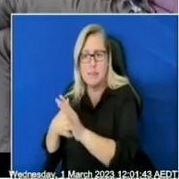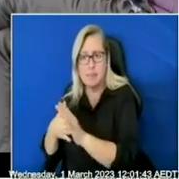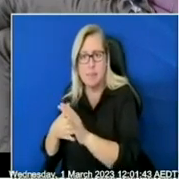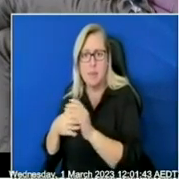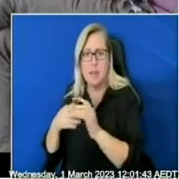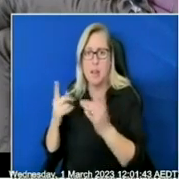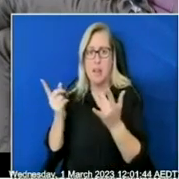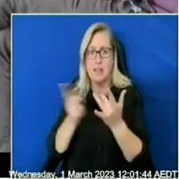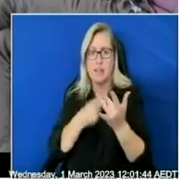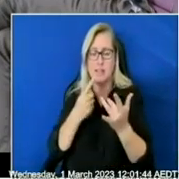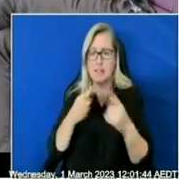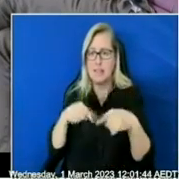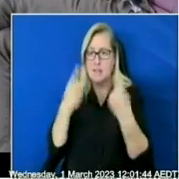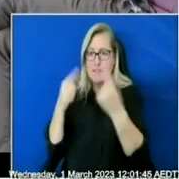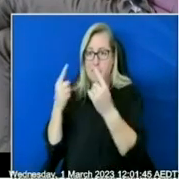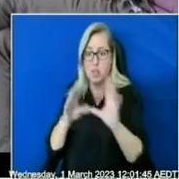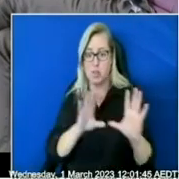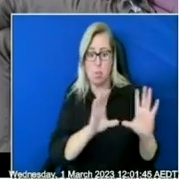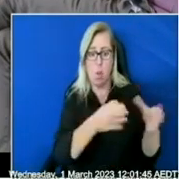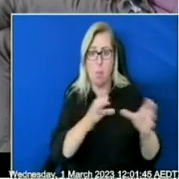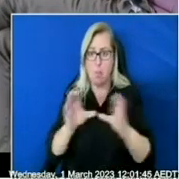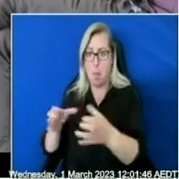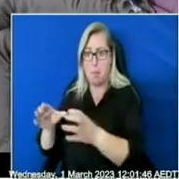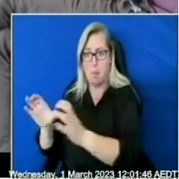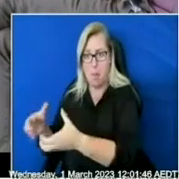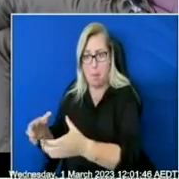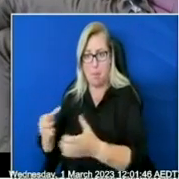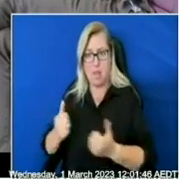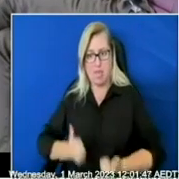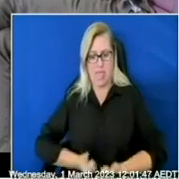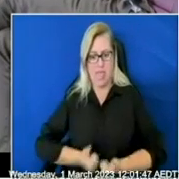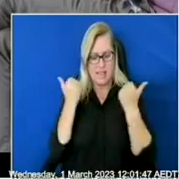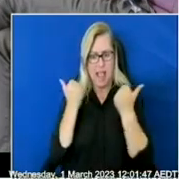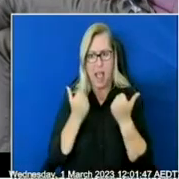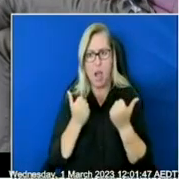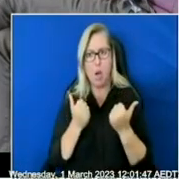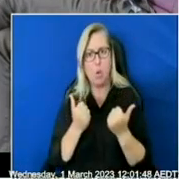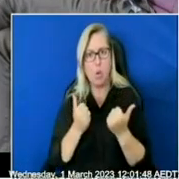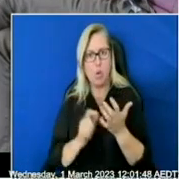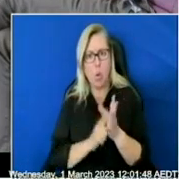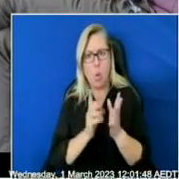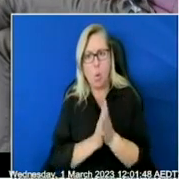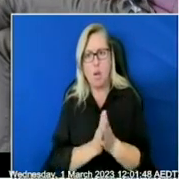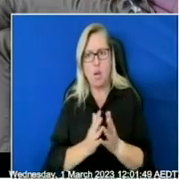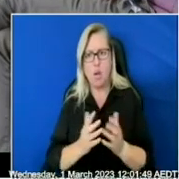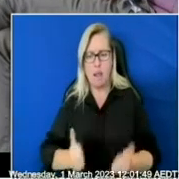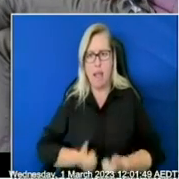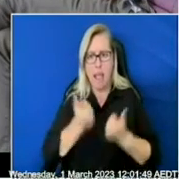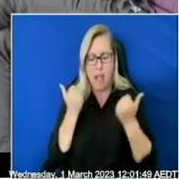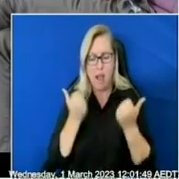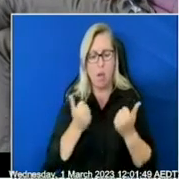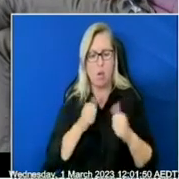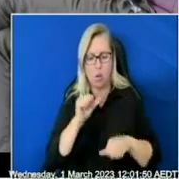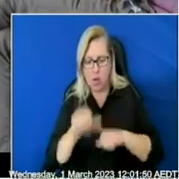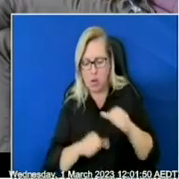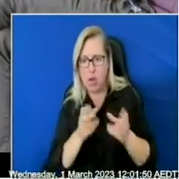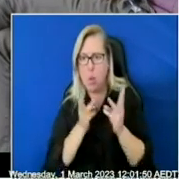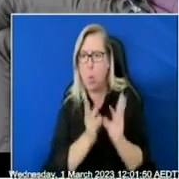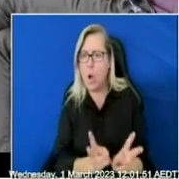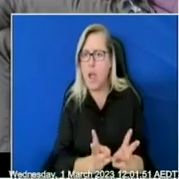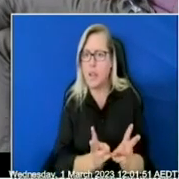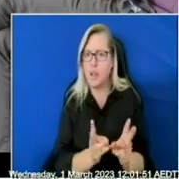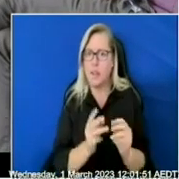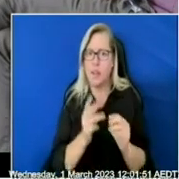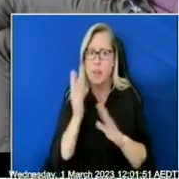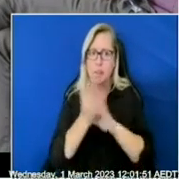our law and our practice. And if that's a very, very, the last parts of it, we've got to, then we'll get the language and the rest of it. But